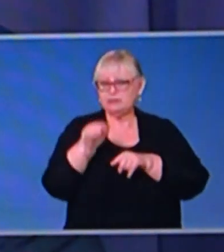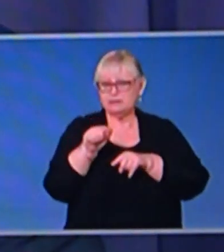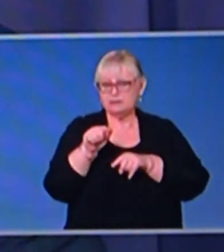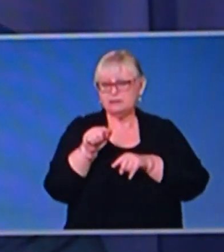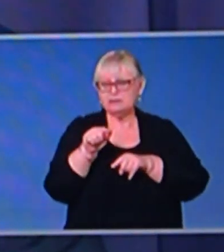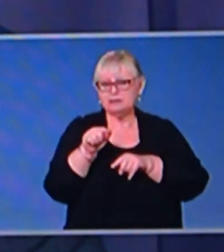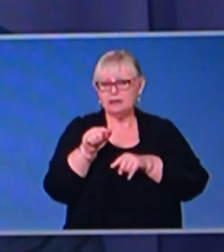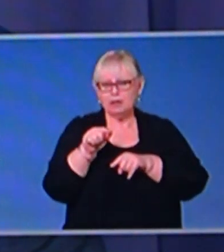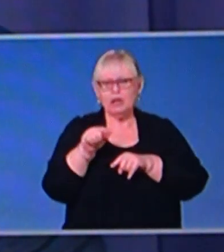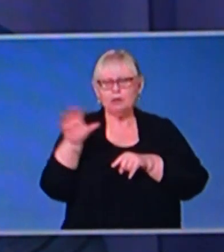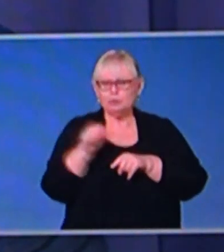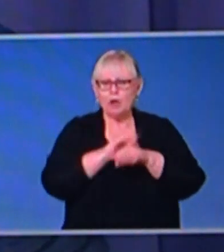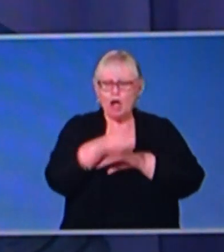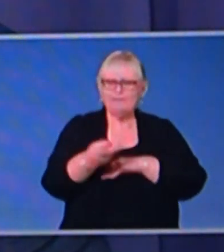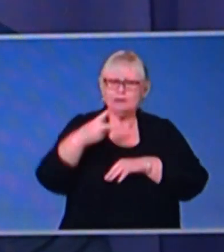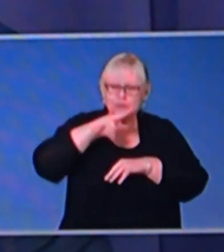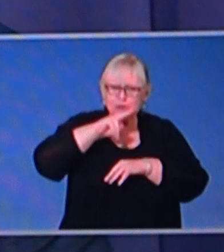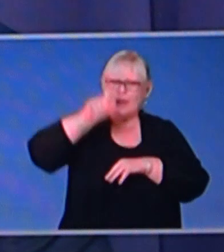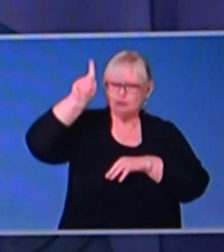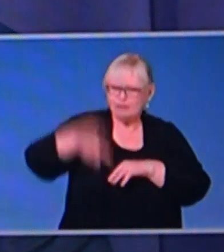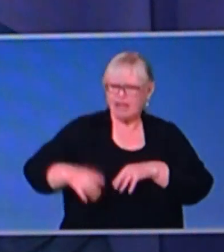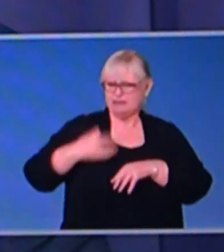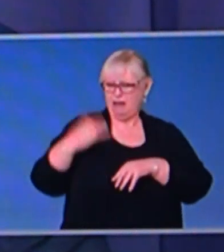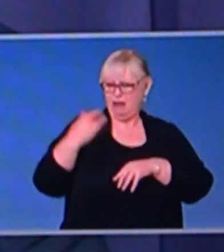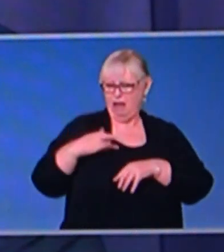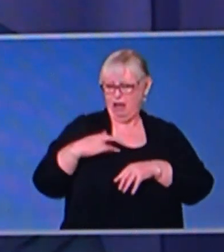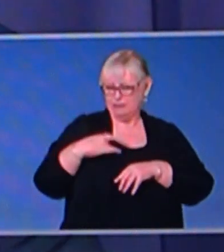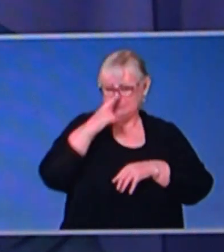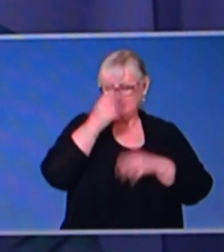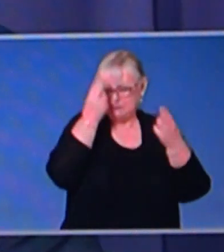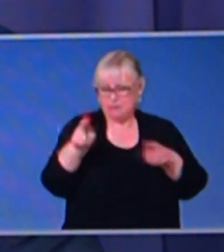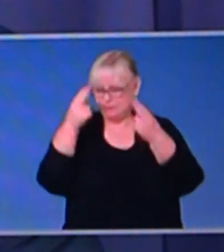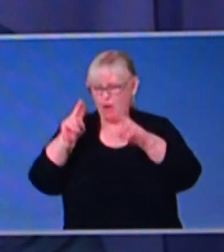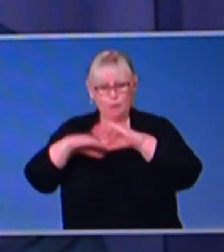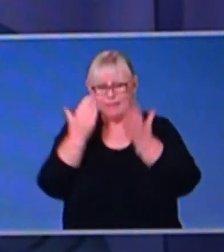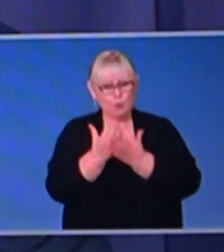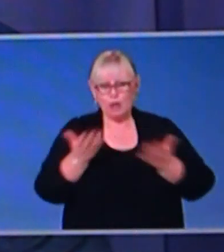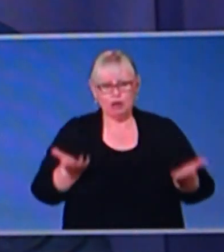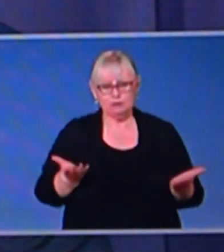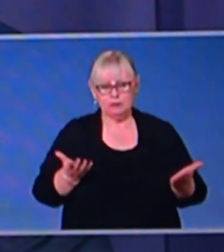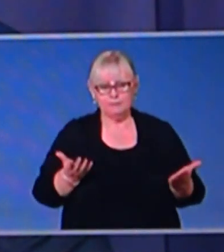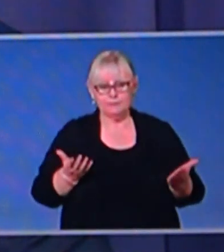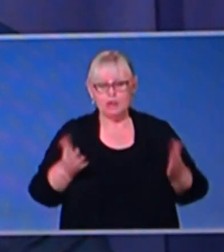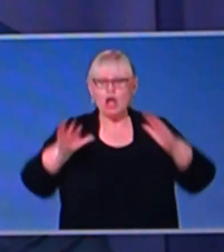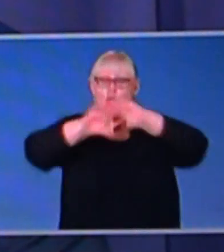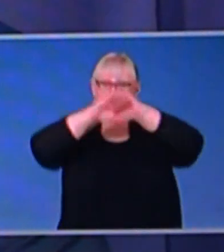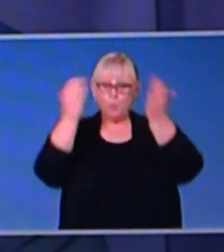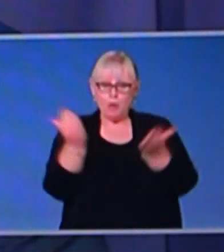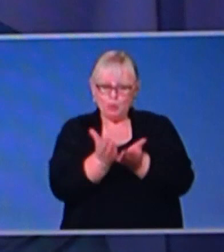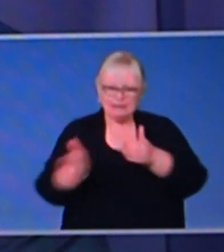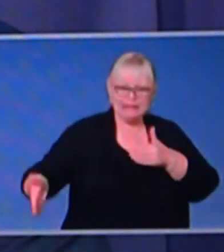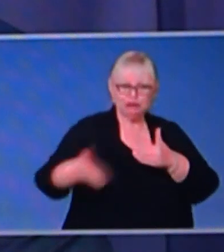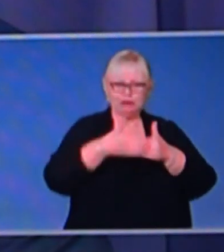taken more than 200,000 lives across the world. It has shut down the global